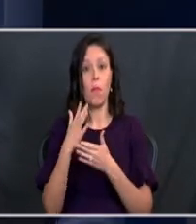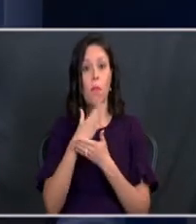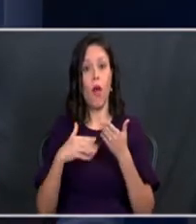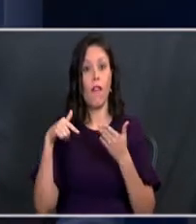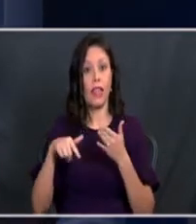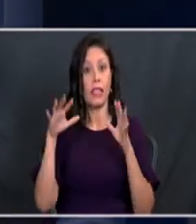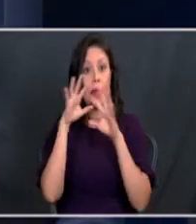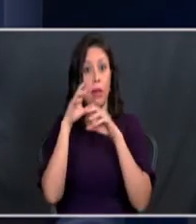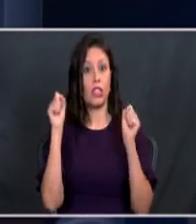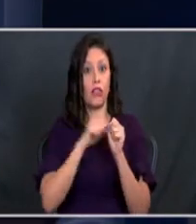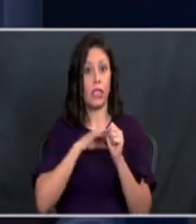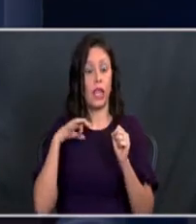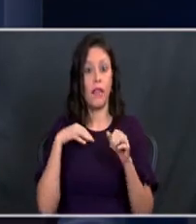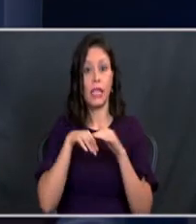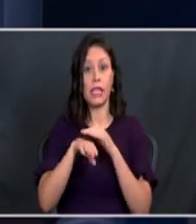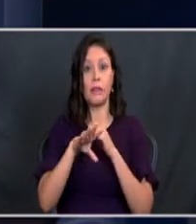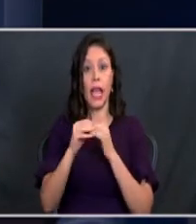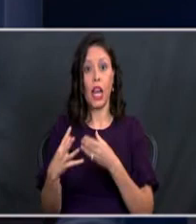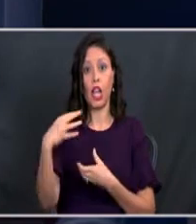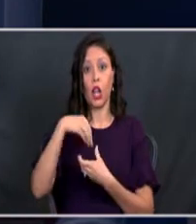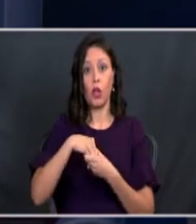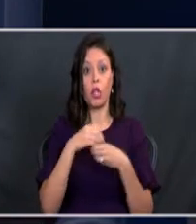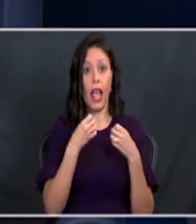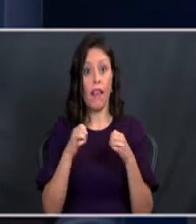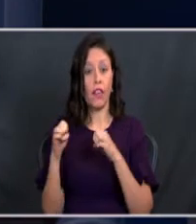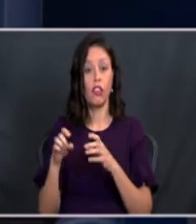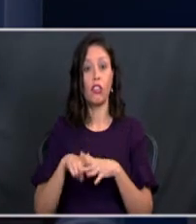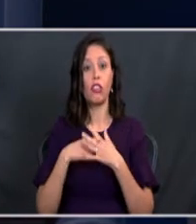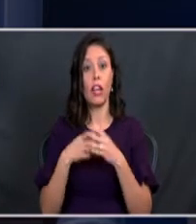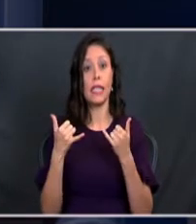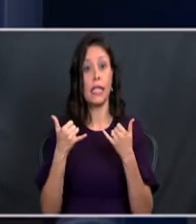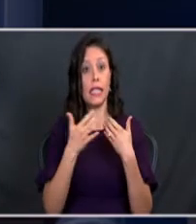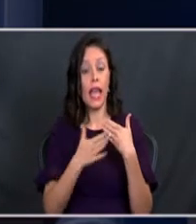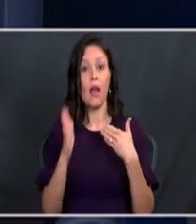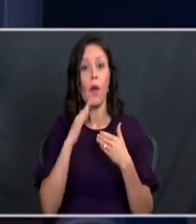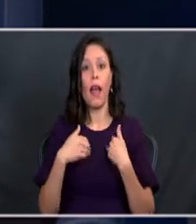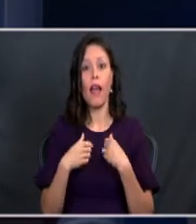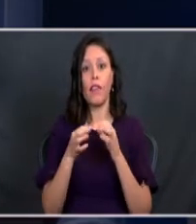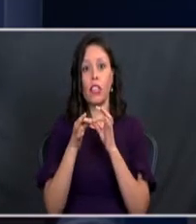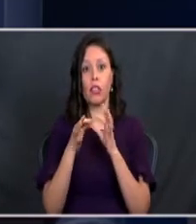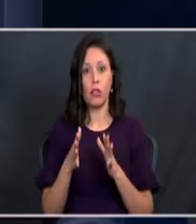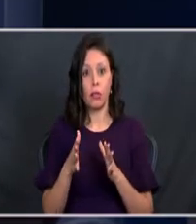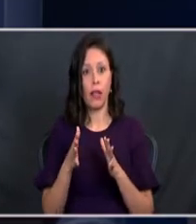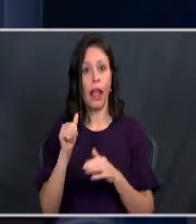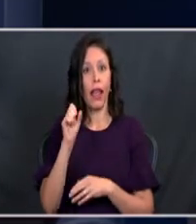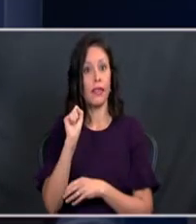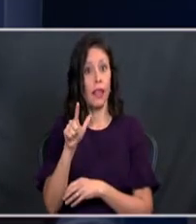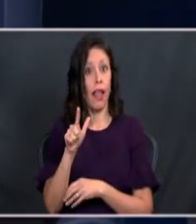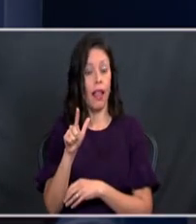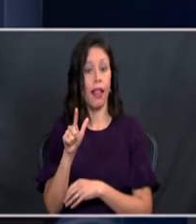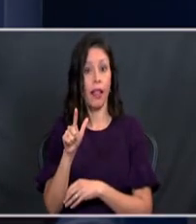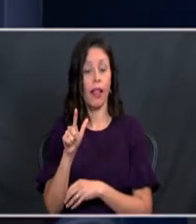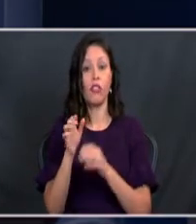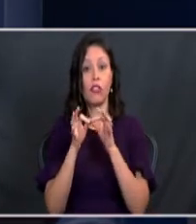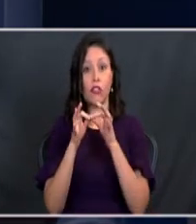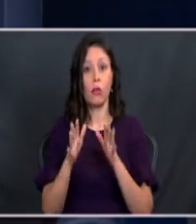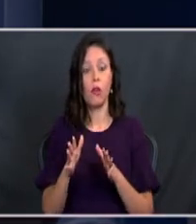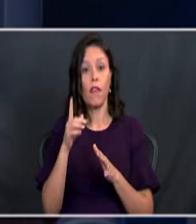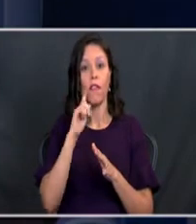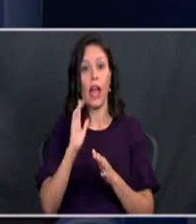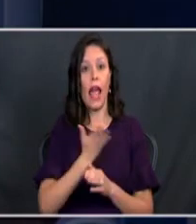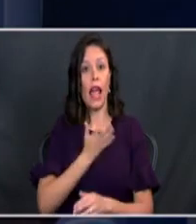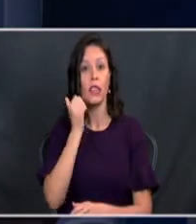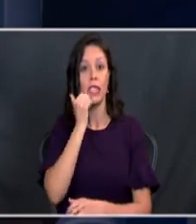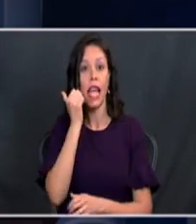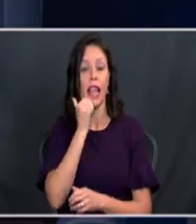administration's accessibility and inclusion efforts, starting today, we will have an ASL, an American Sign Language interpreter, for